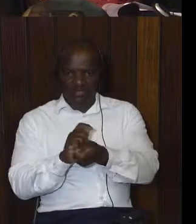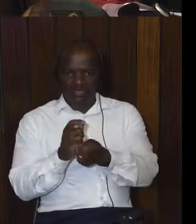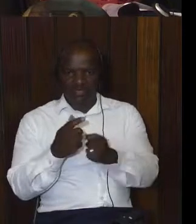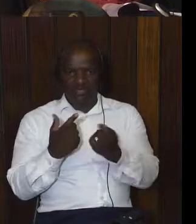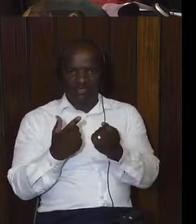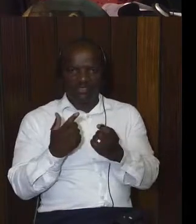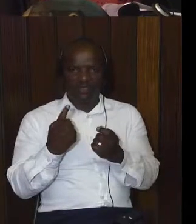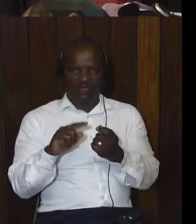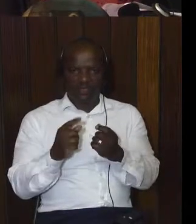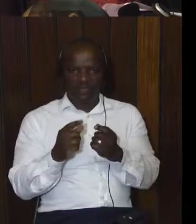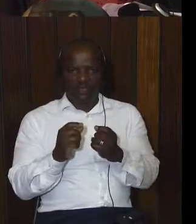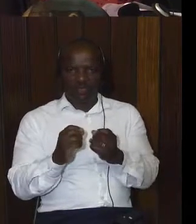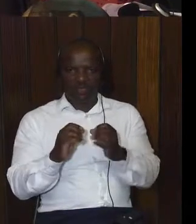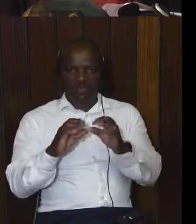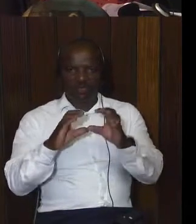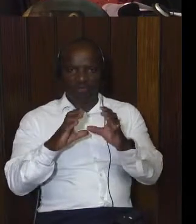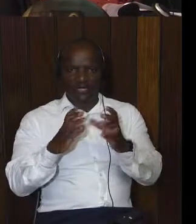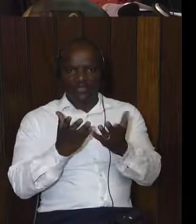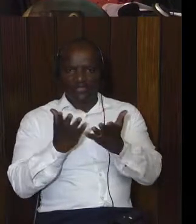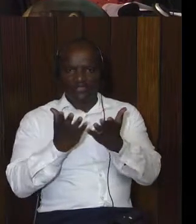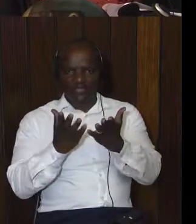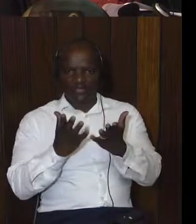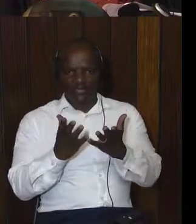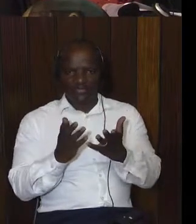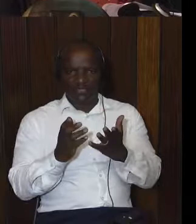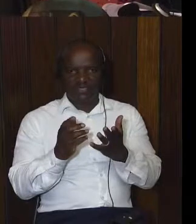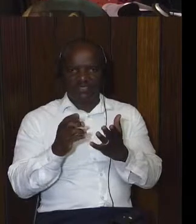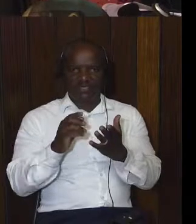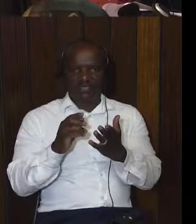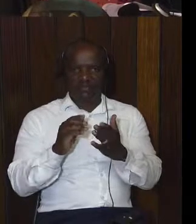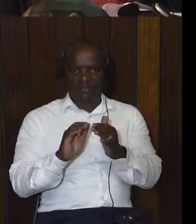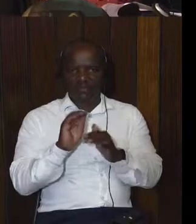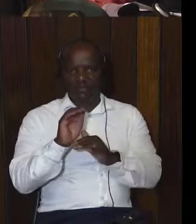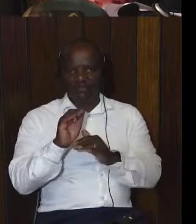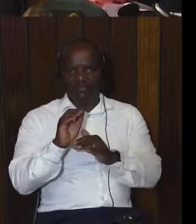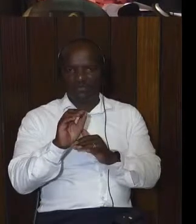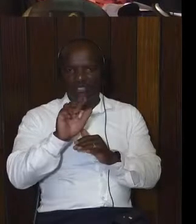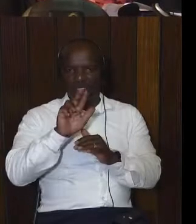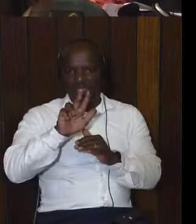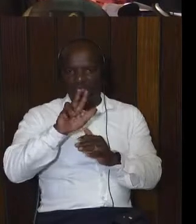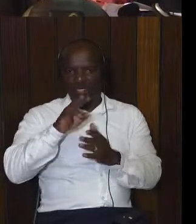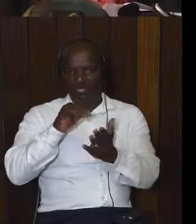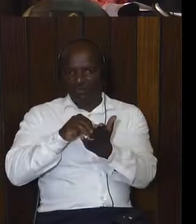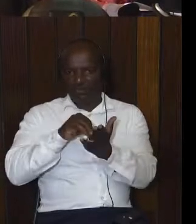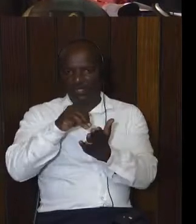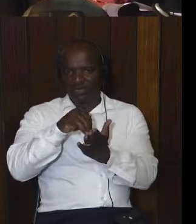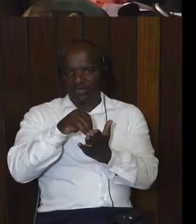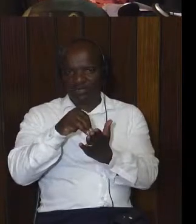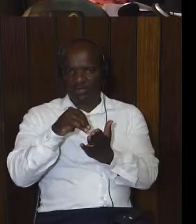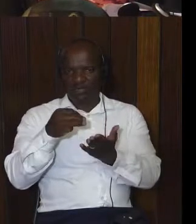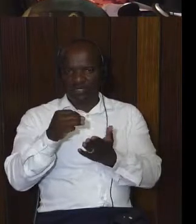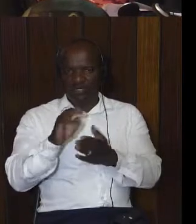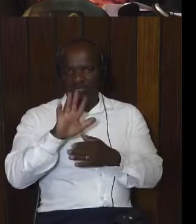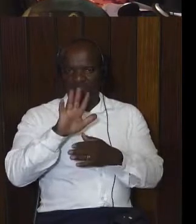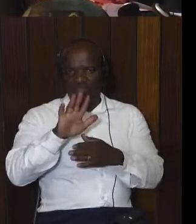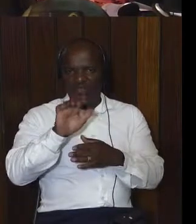corporate services by 8 million, and the initial budget allocation there was about